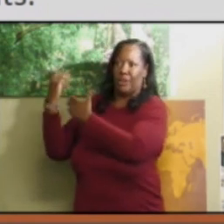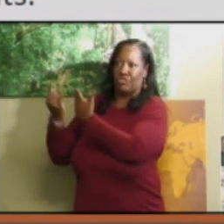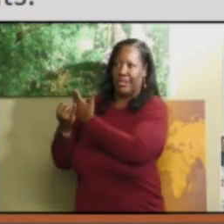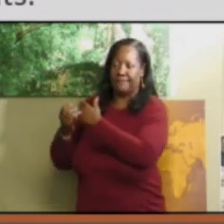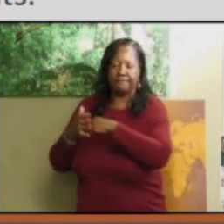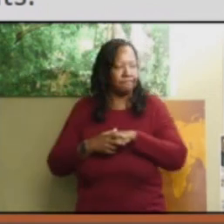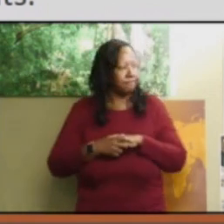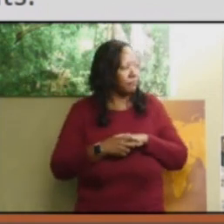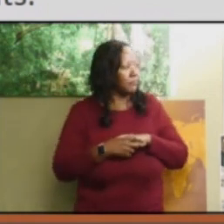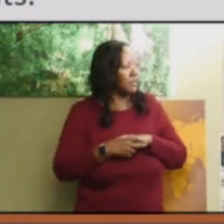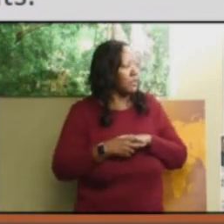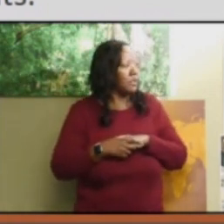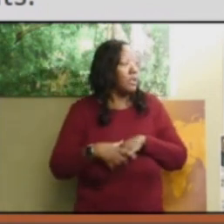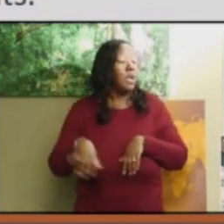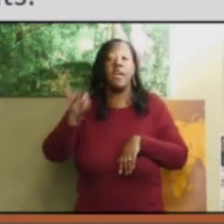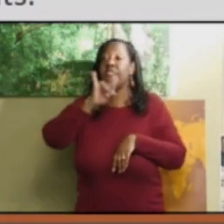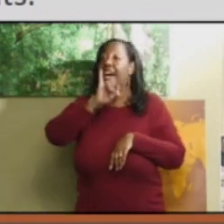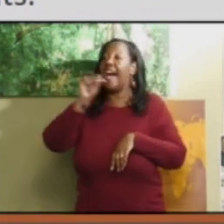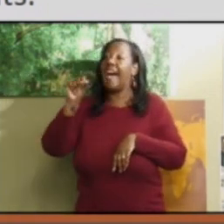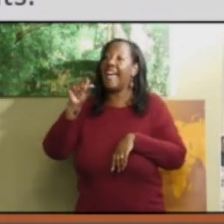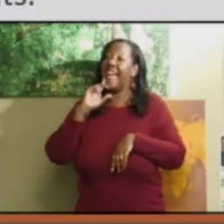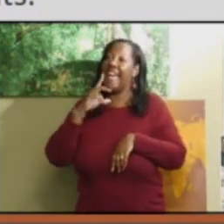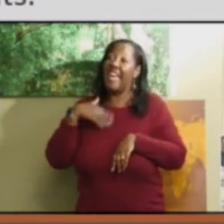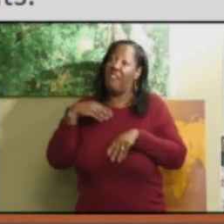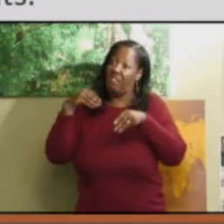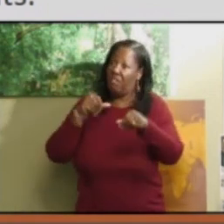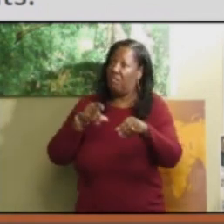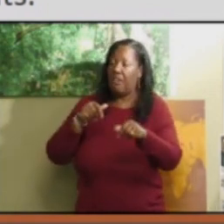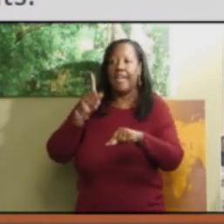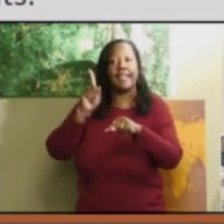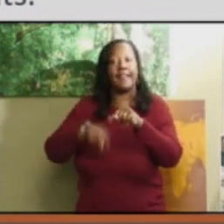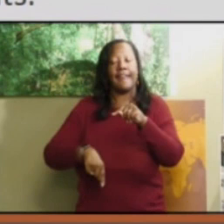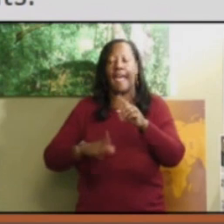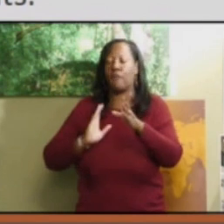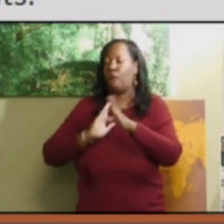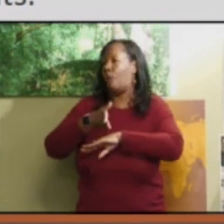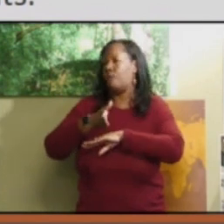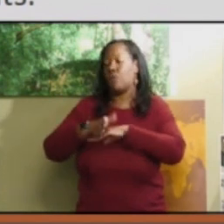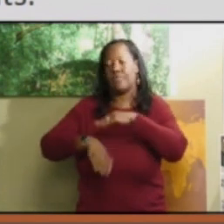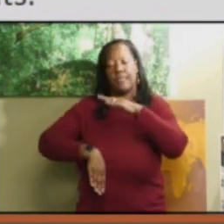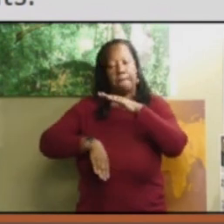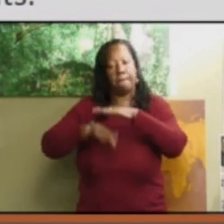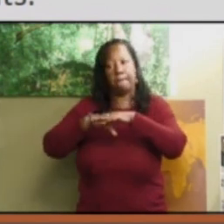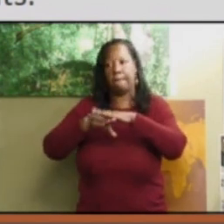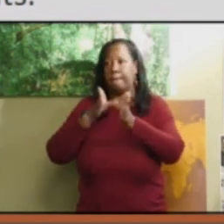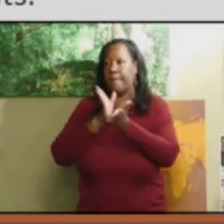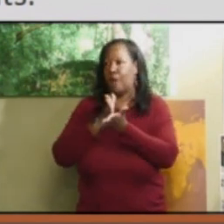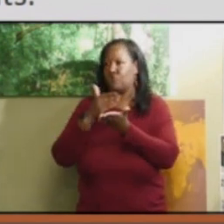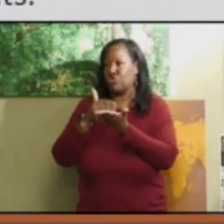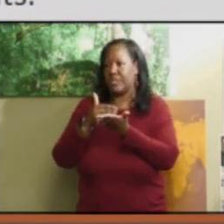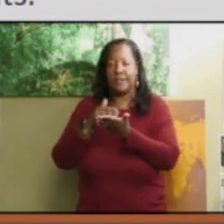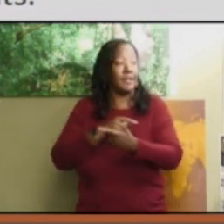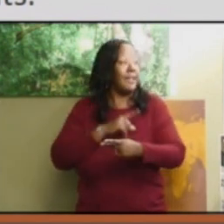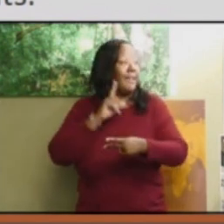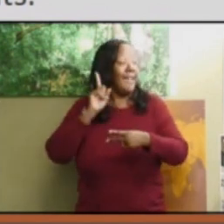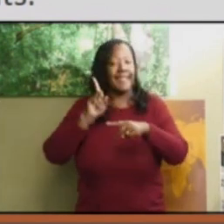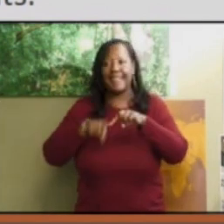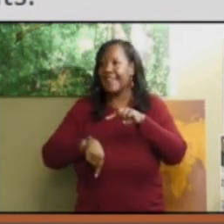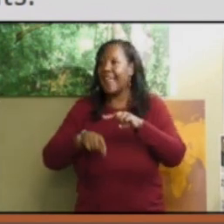IAA expenditures can never exceed an approved budget, nor can service begin or